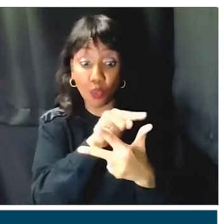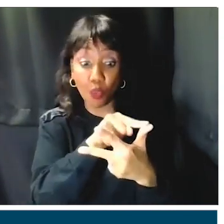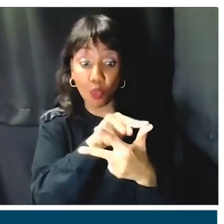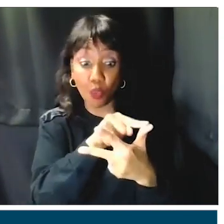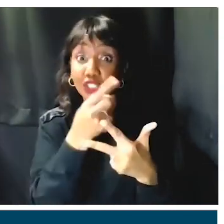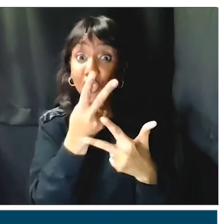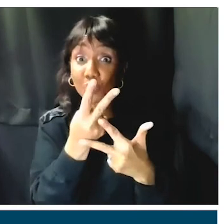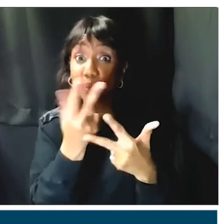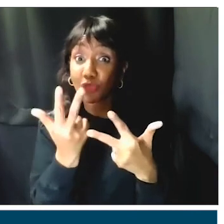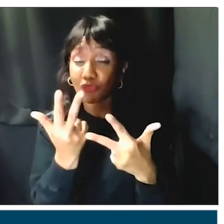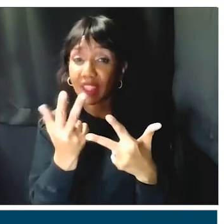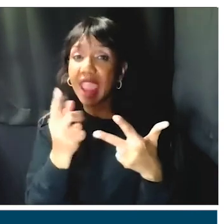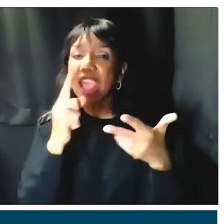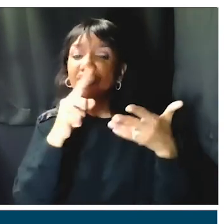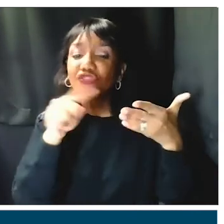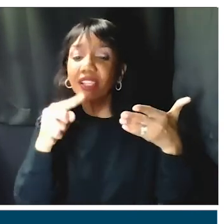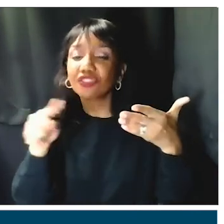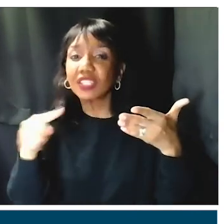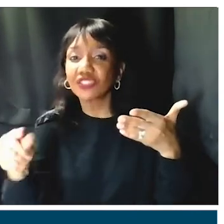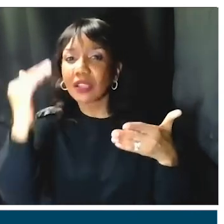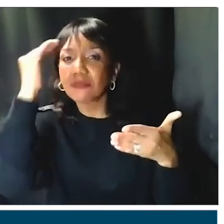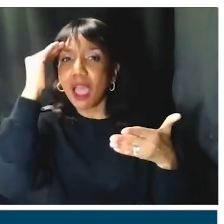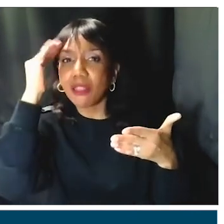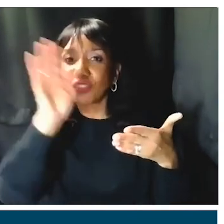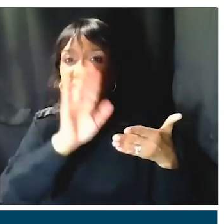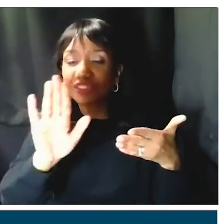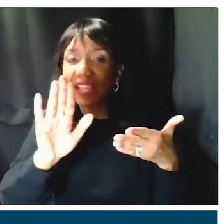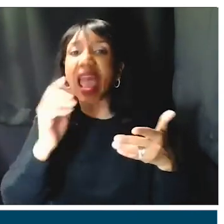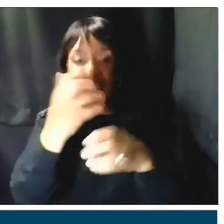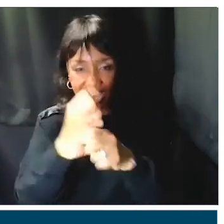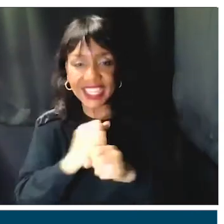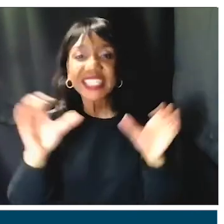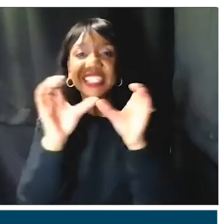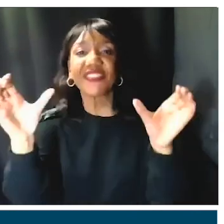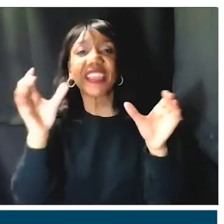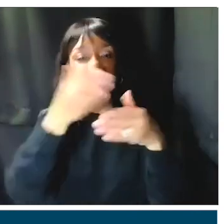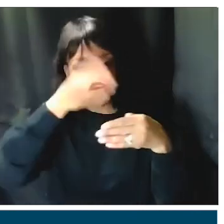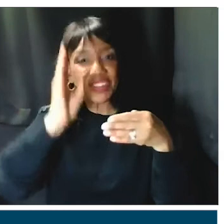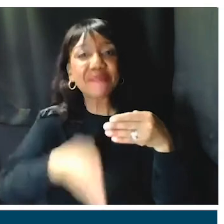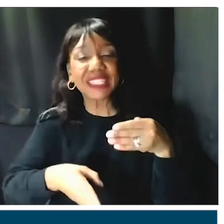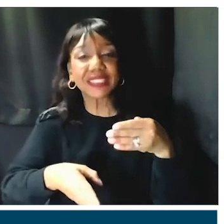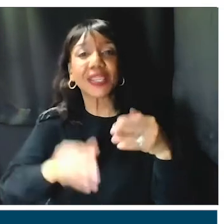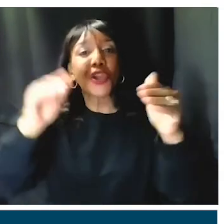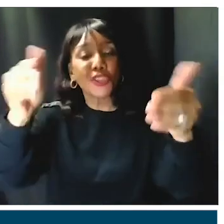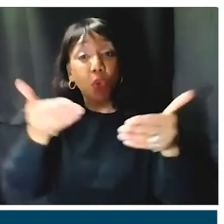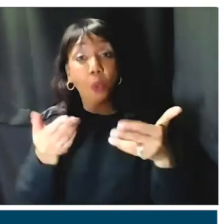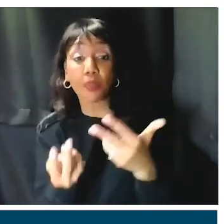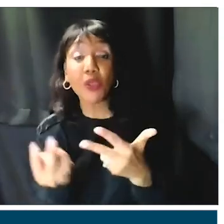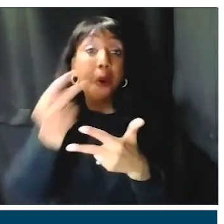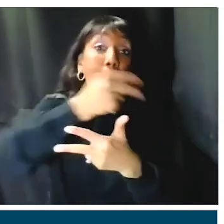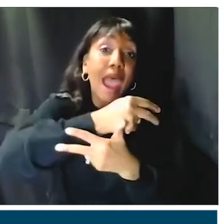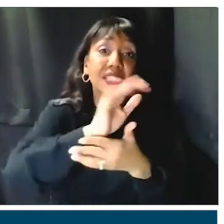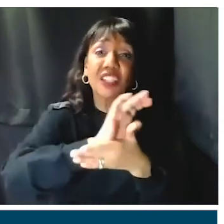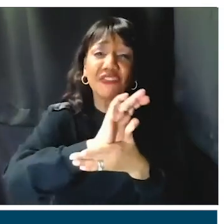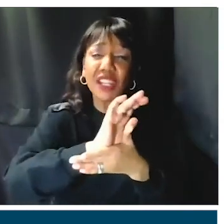all 3 knowledge checks to receive your certificate of completion. You're welcome to revisit this video at any